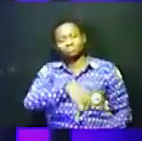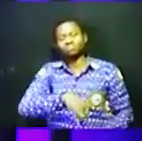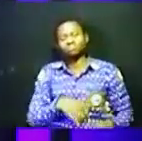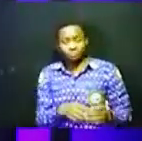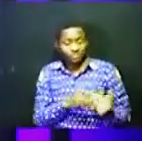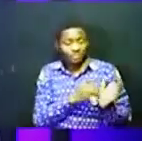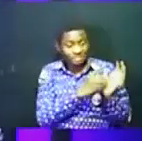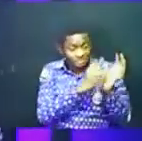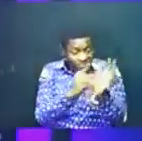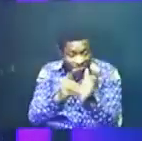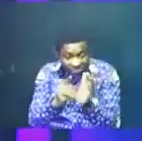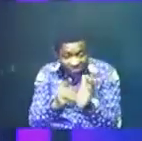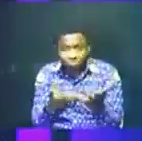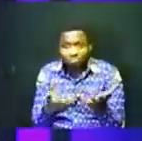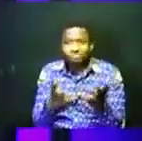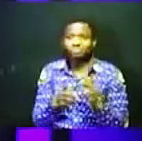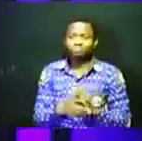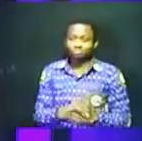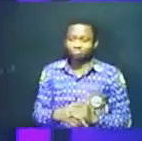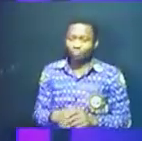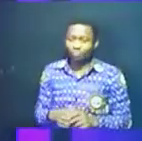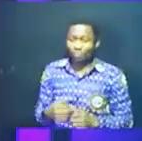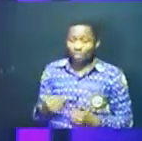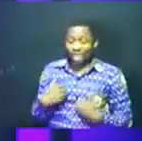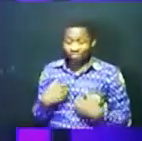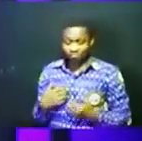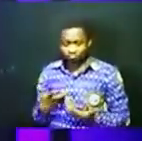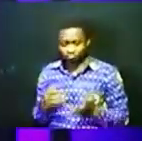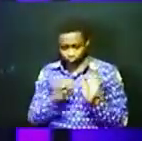were these two ladies who fought in the market.